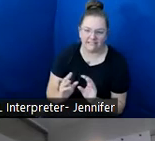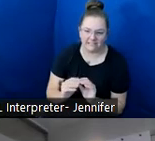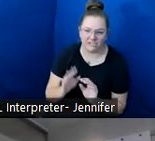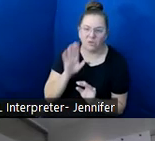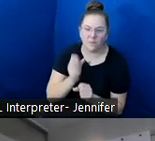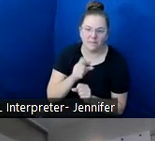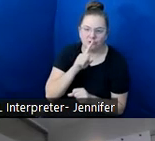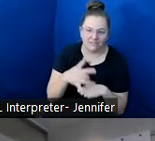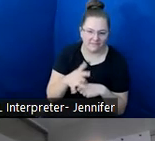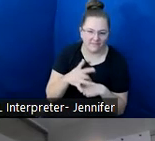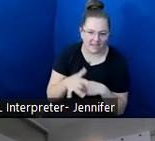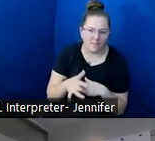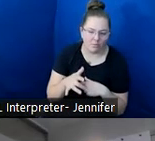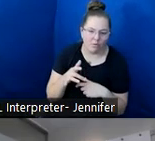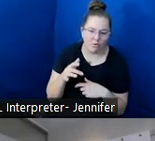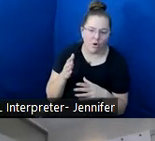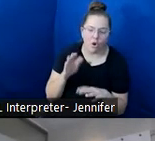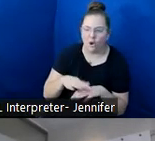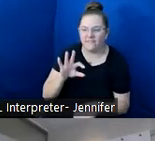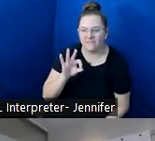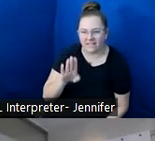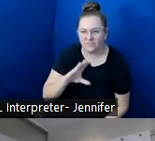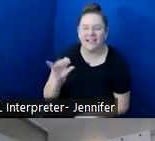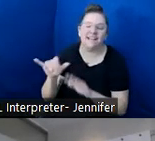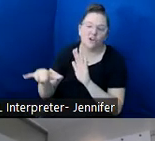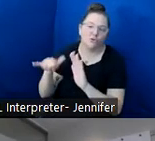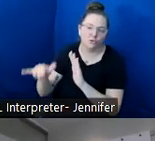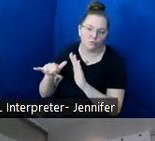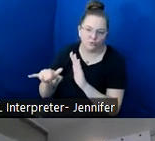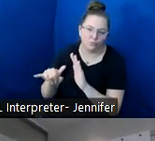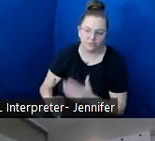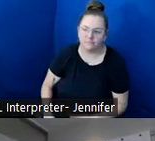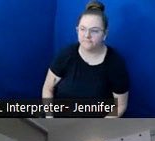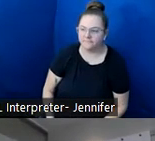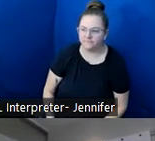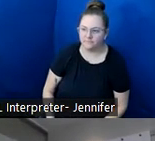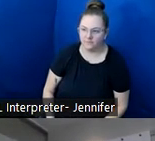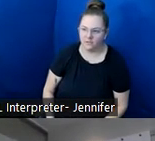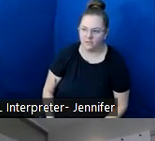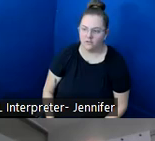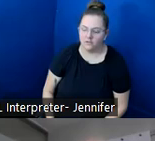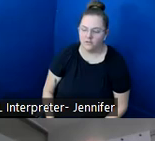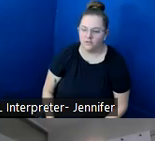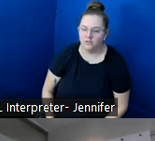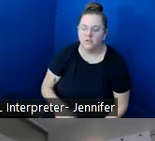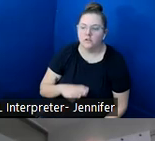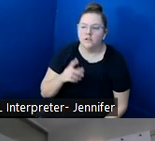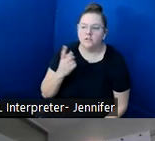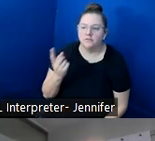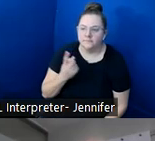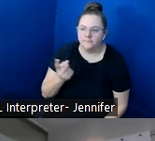available through Facebook and through our YouTube channel. And so someone had